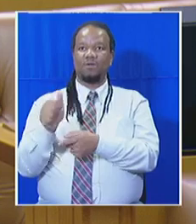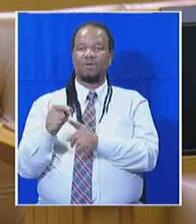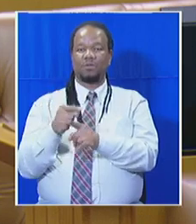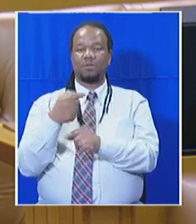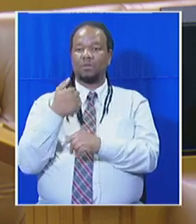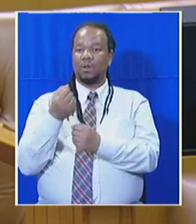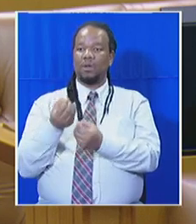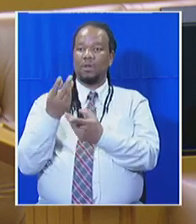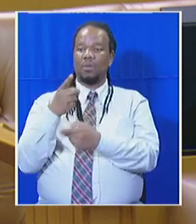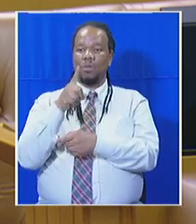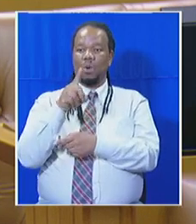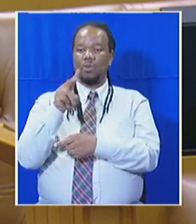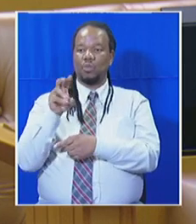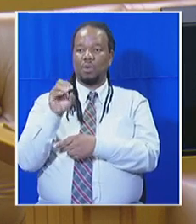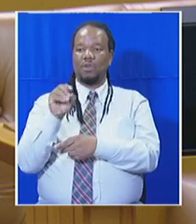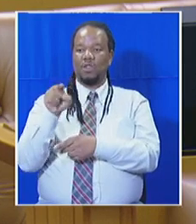rands